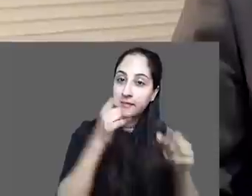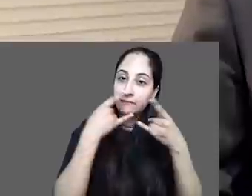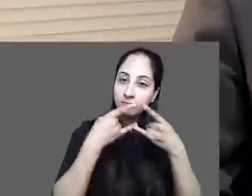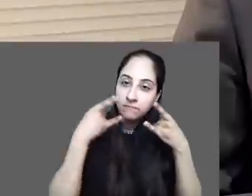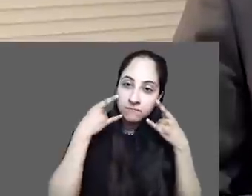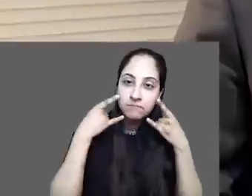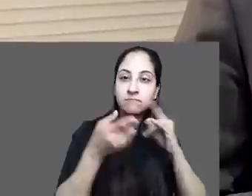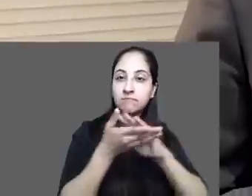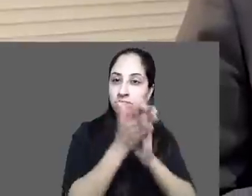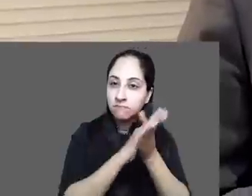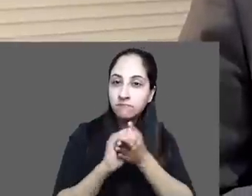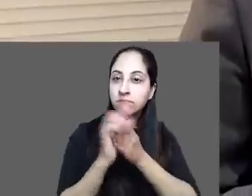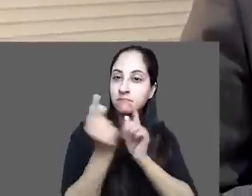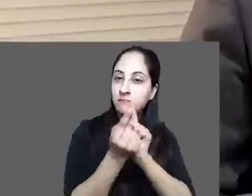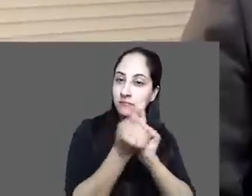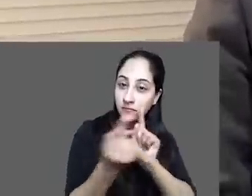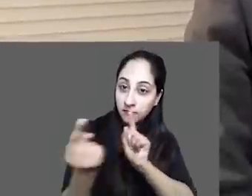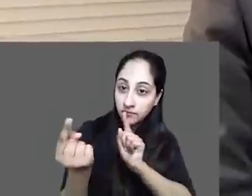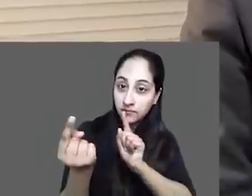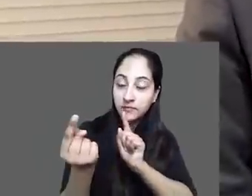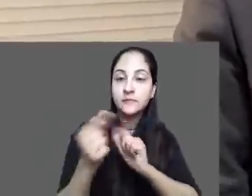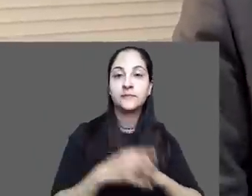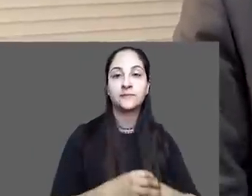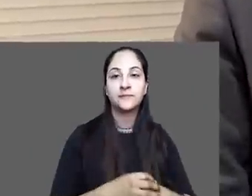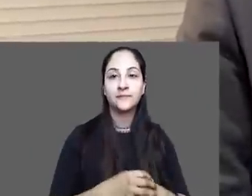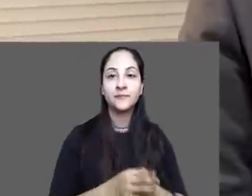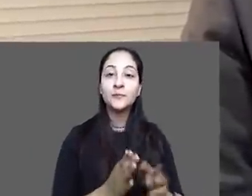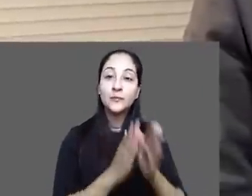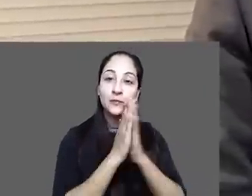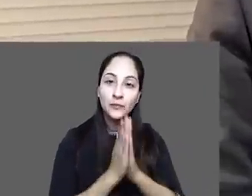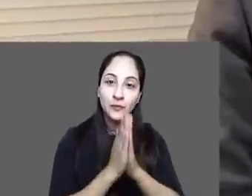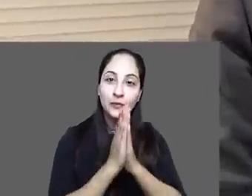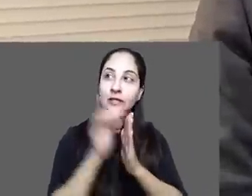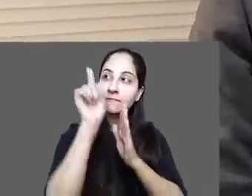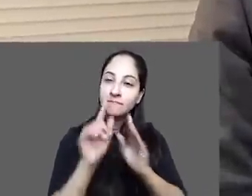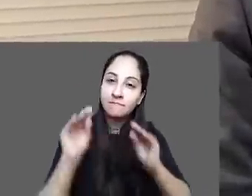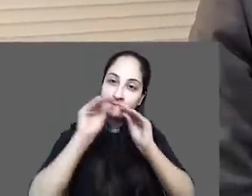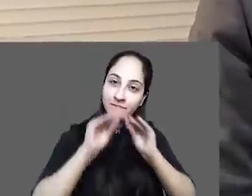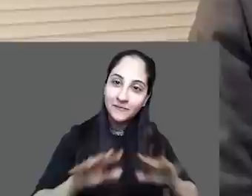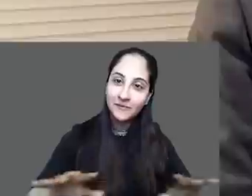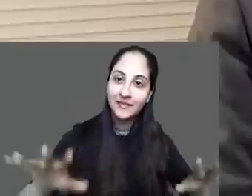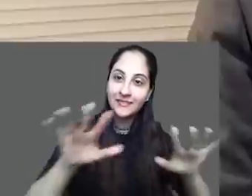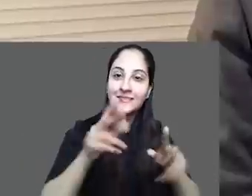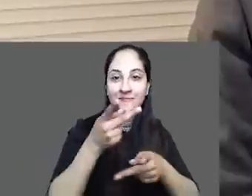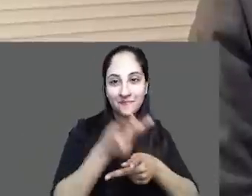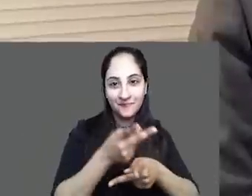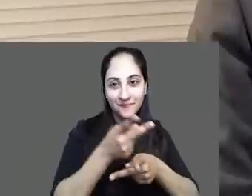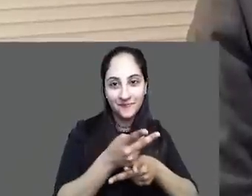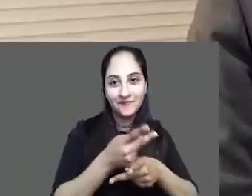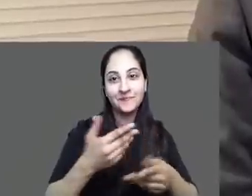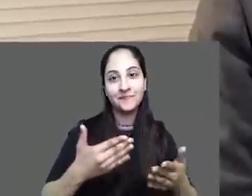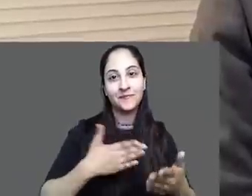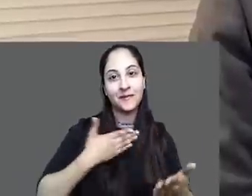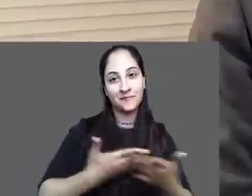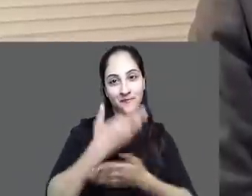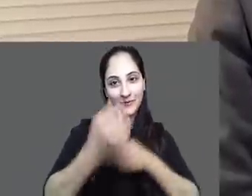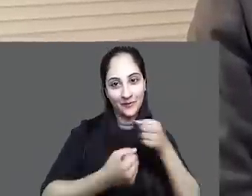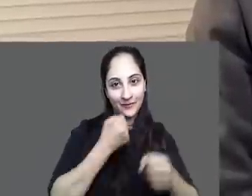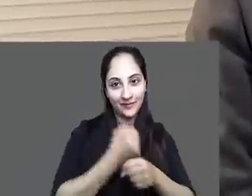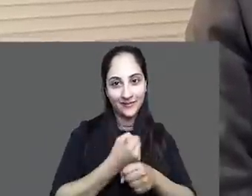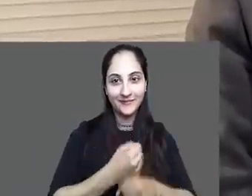continue following guidelines. We miss you, we're constantly praying for you and wishing you a